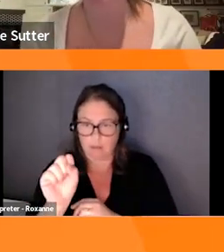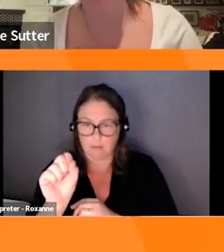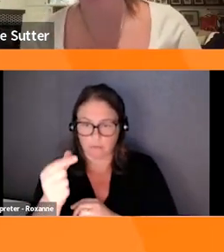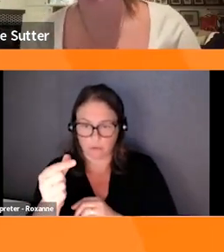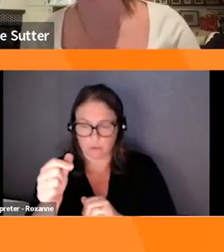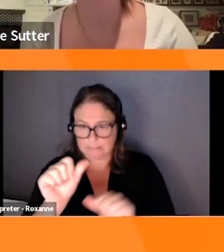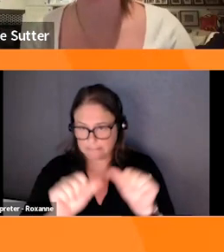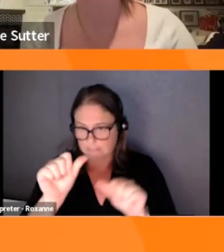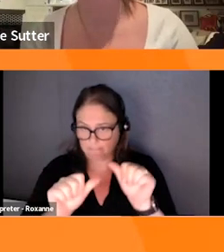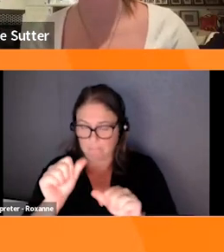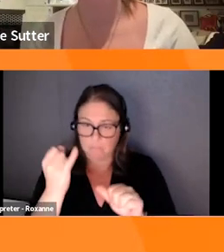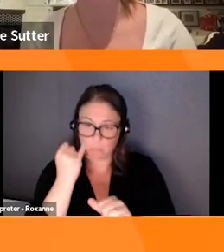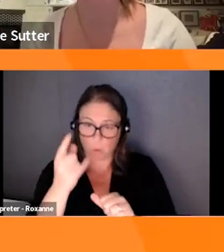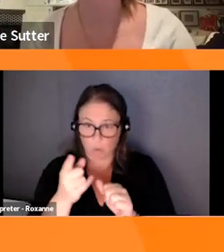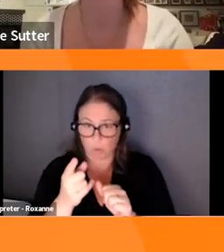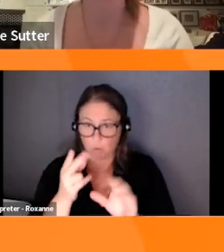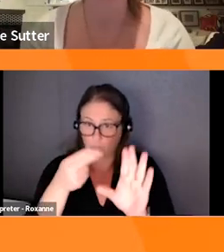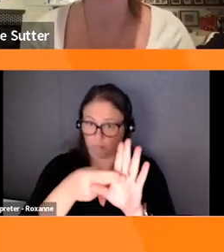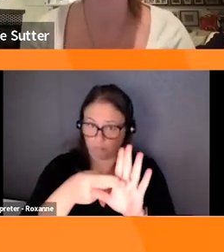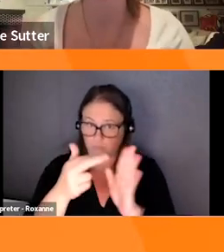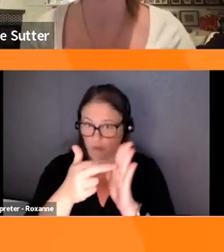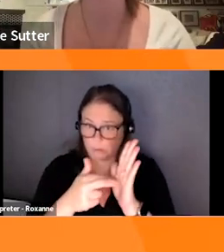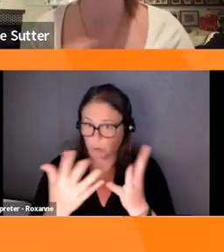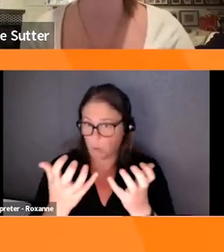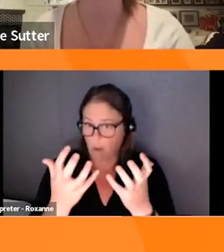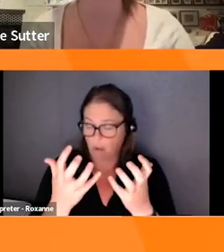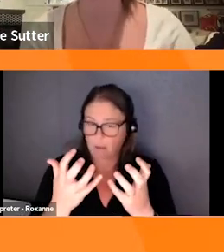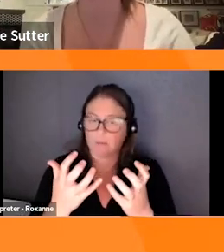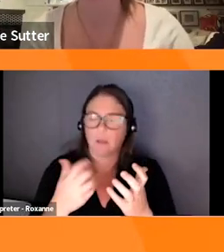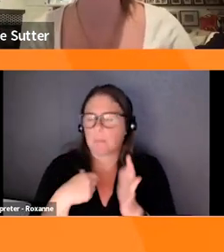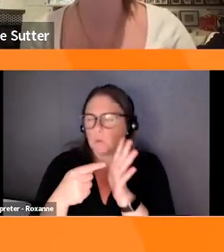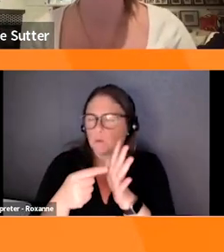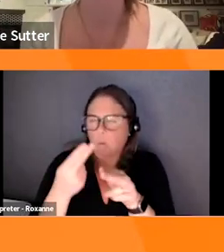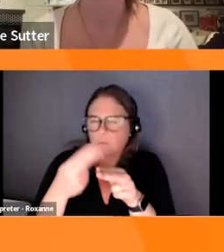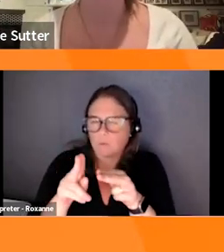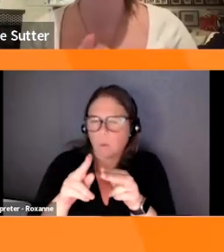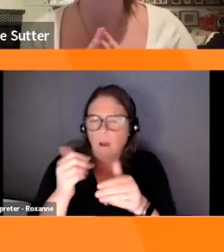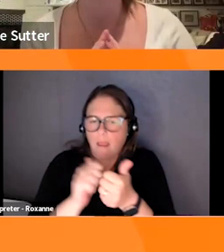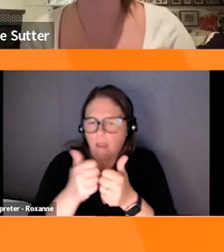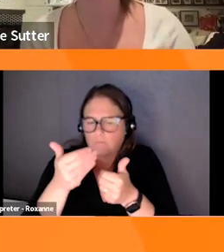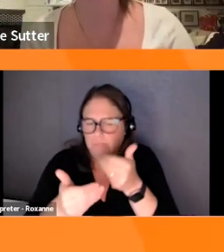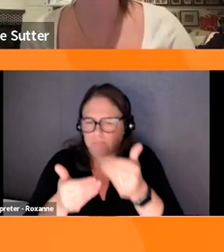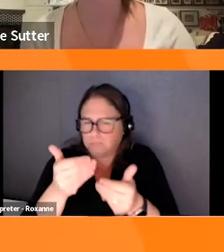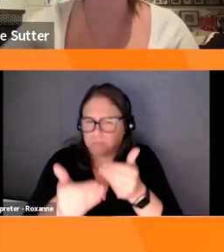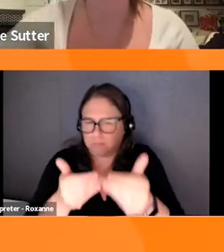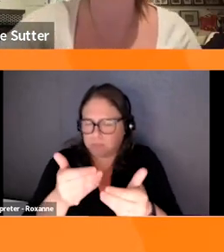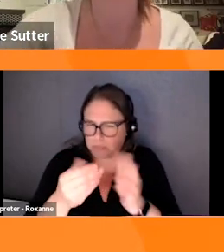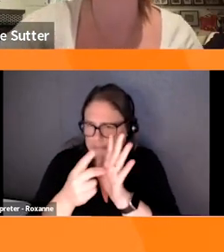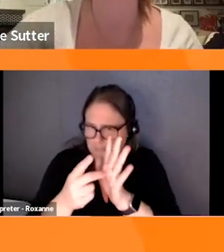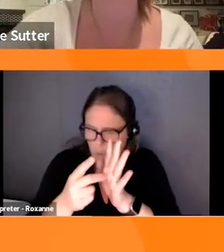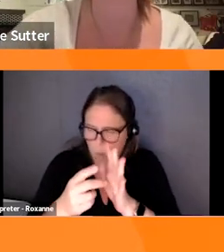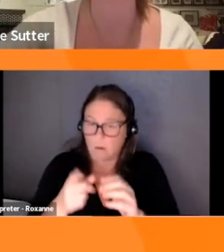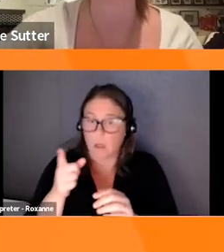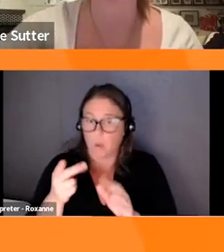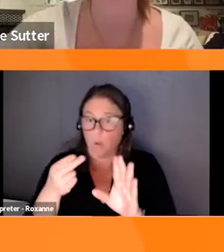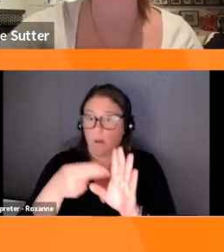you do sign up for that, I'm just going to walk you through the process of it a little bit. So you'll be given a login, and